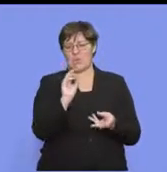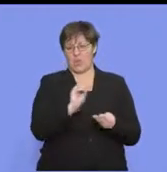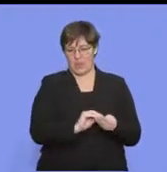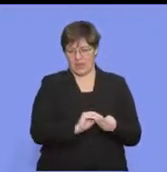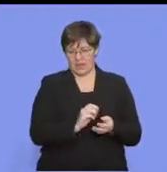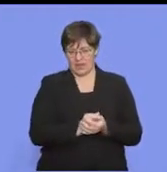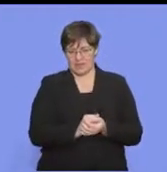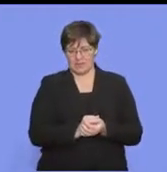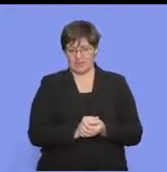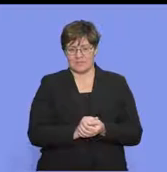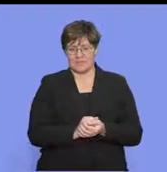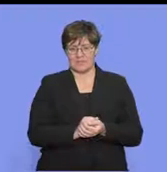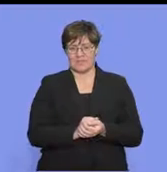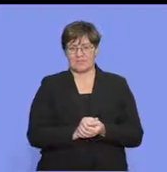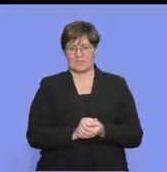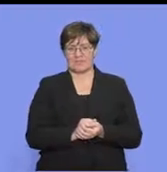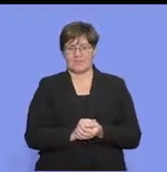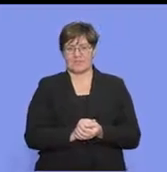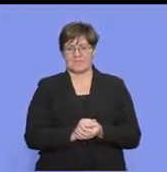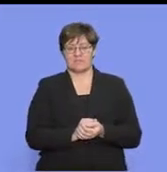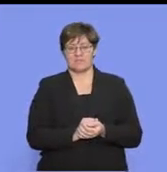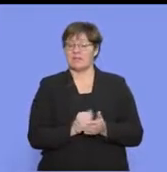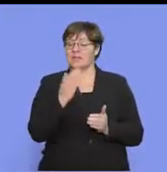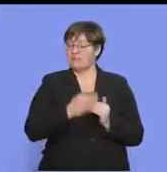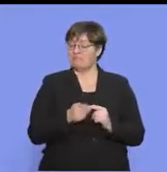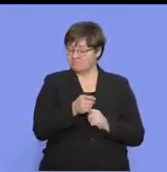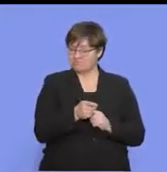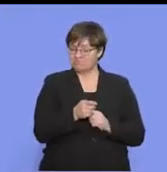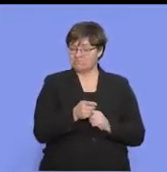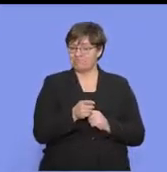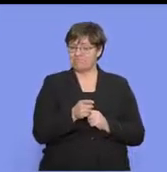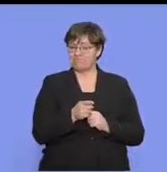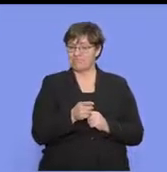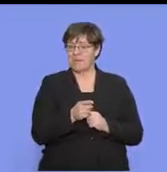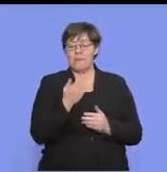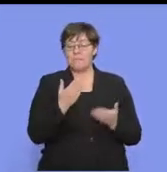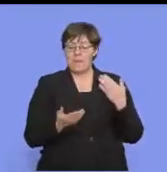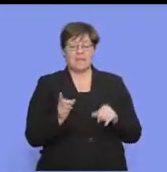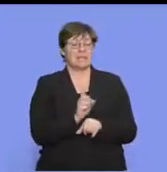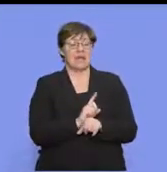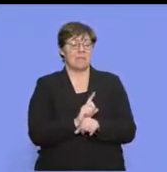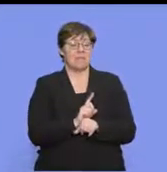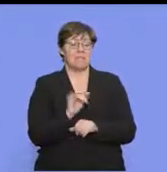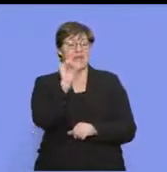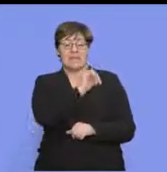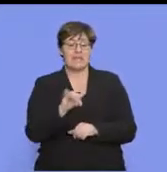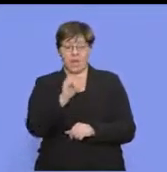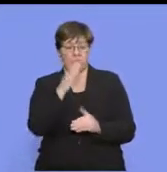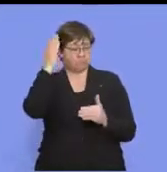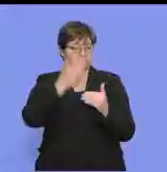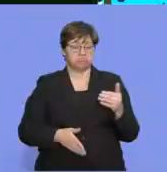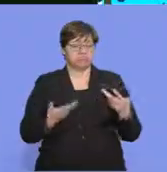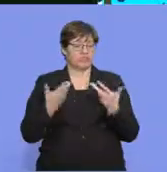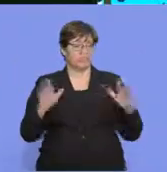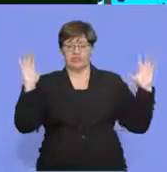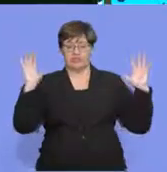yellow and blue butterfly. All right, so, and eventually that yellow, there might come a time when there are no more of